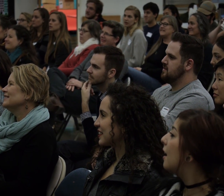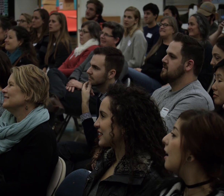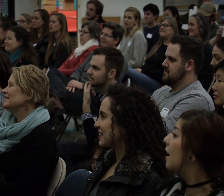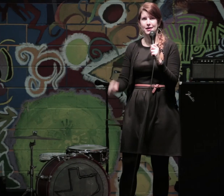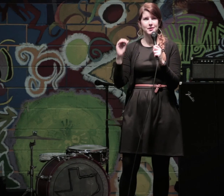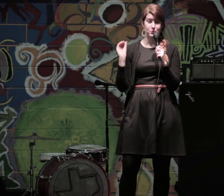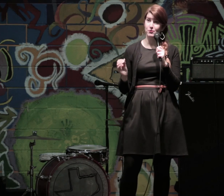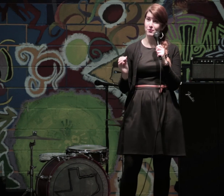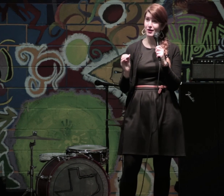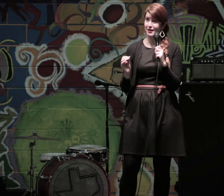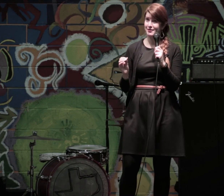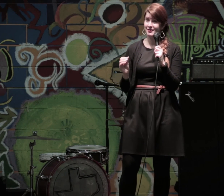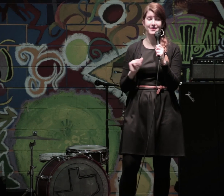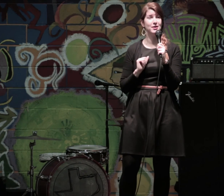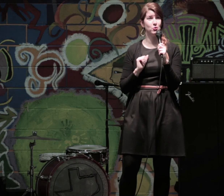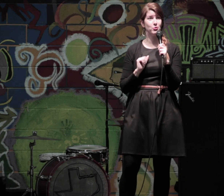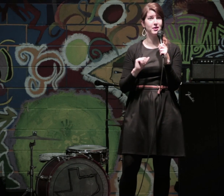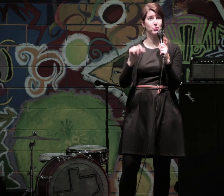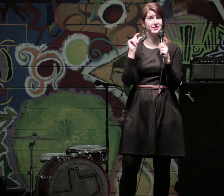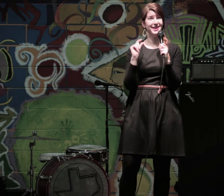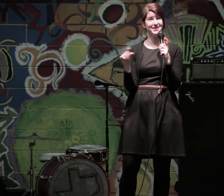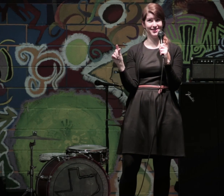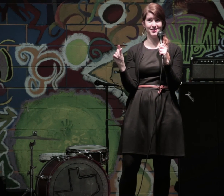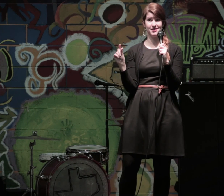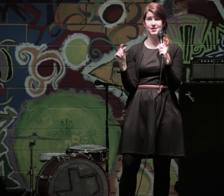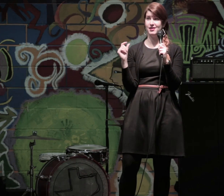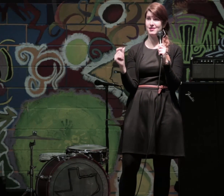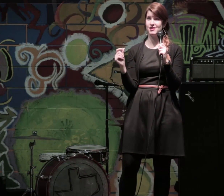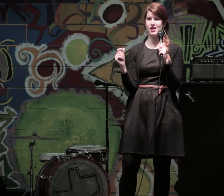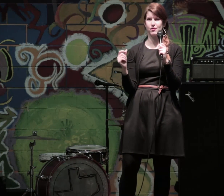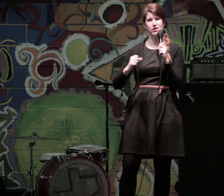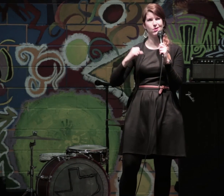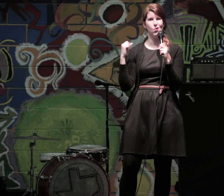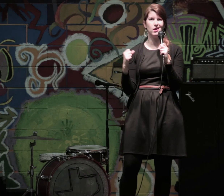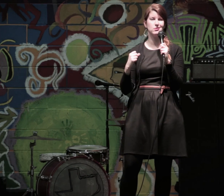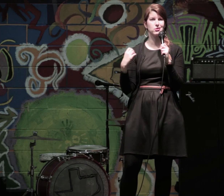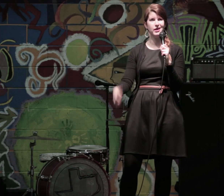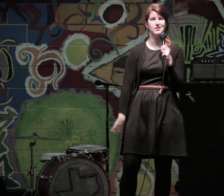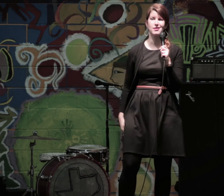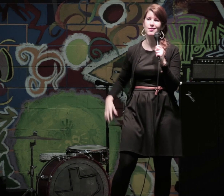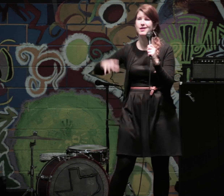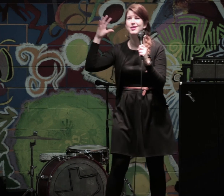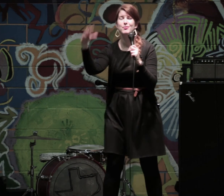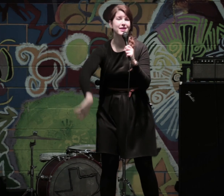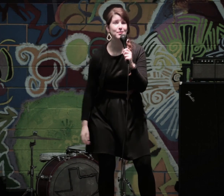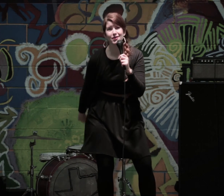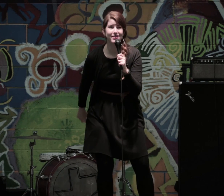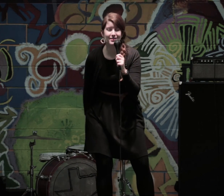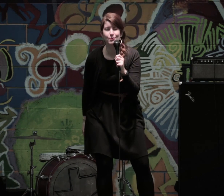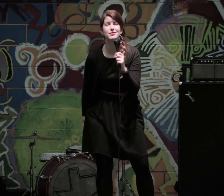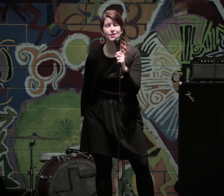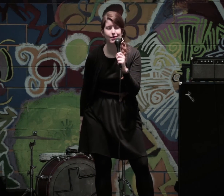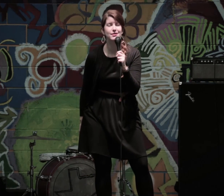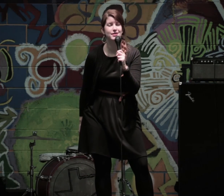Awesome. So fun fact. In Norway, the word Texas is slang for like wild or crazy. So, man, that